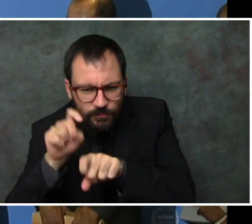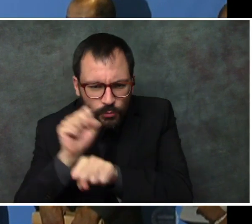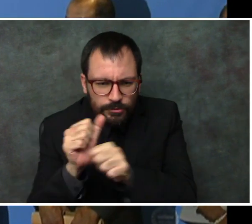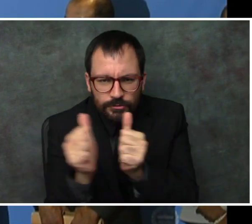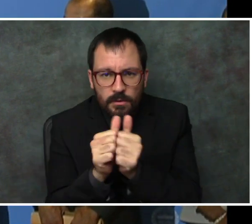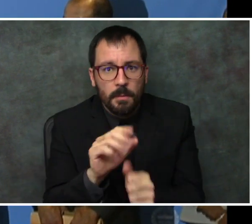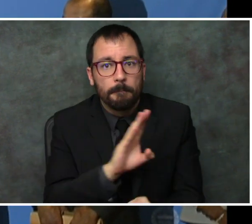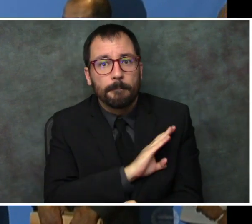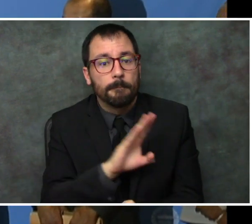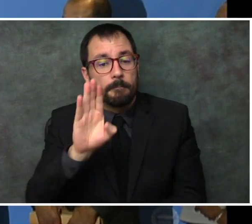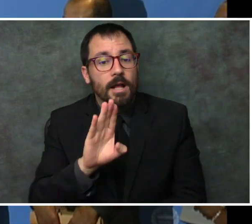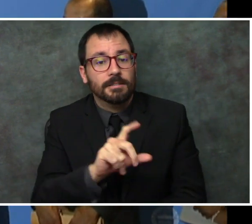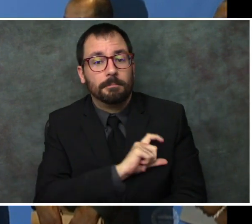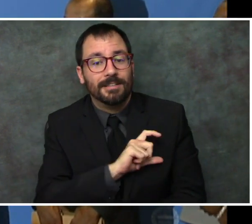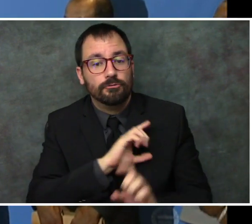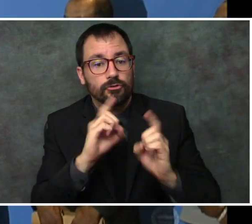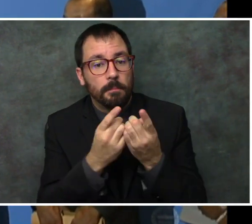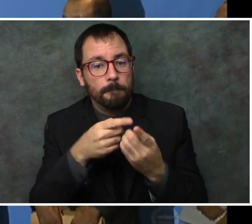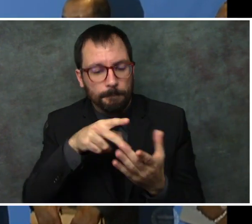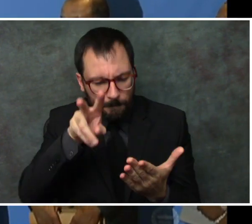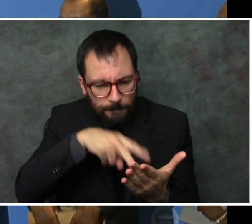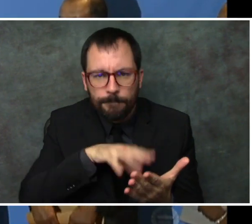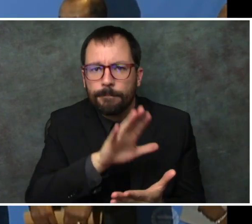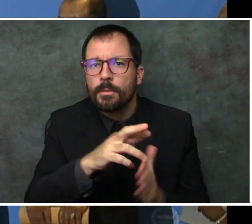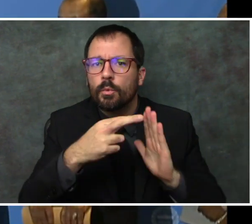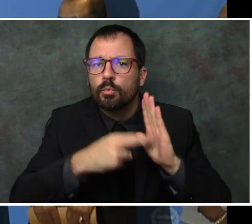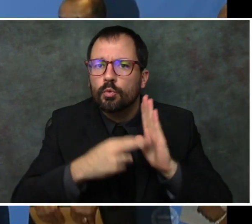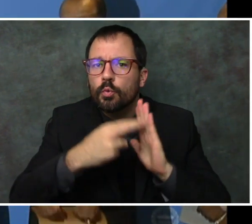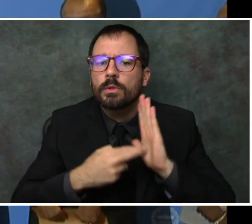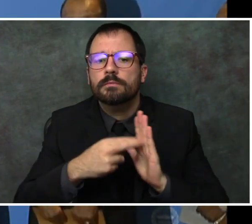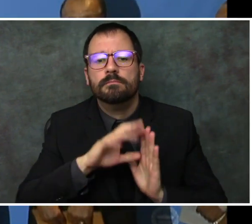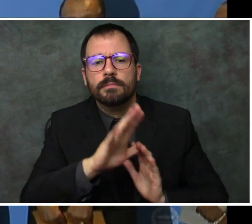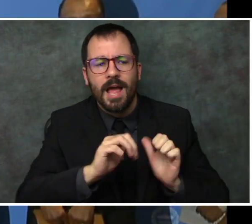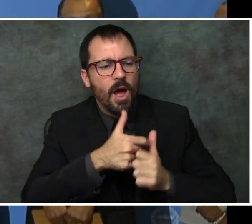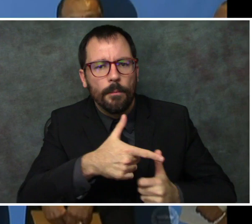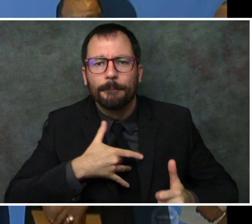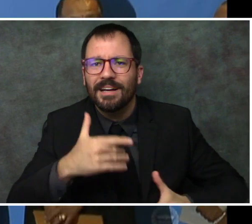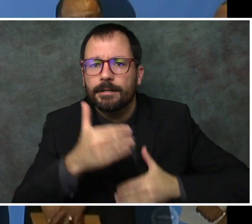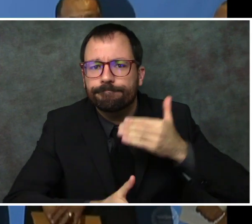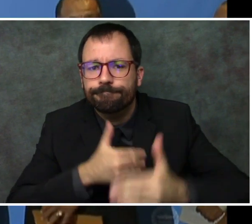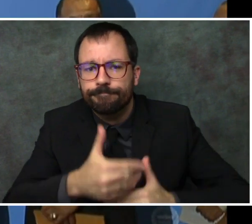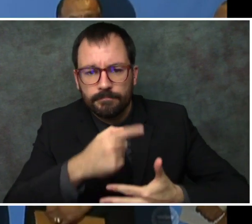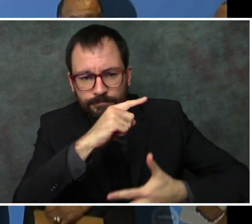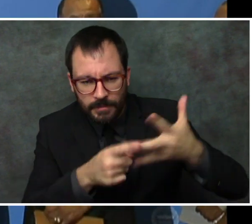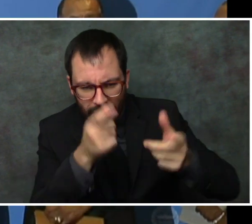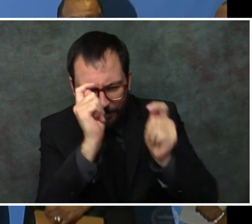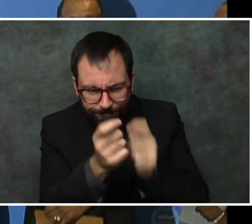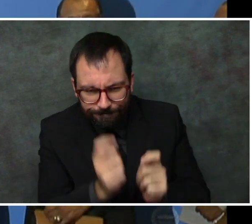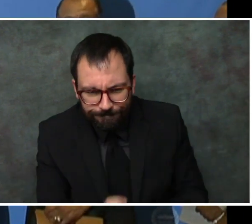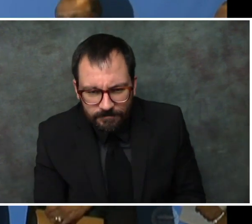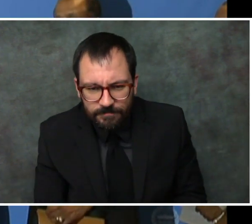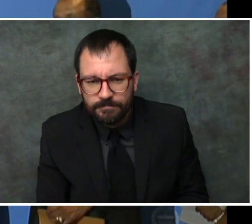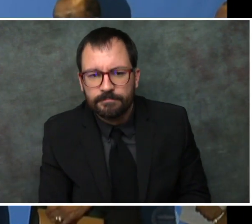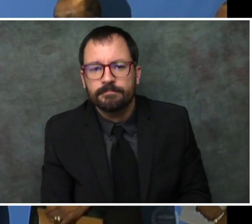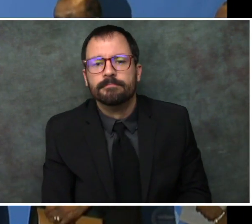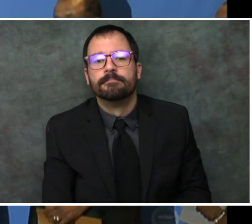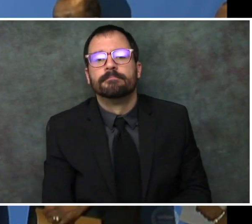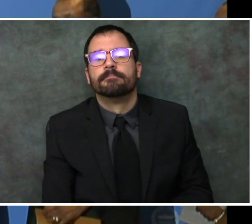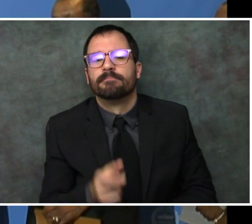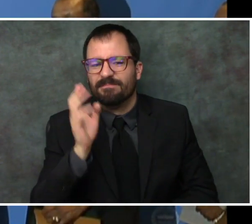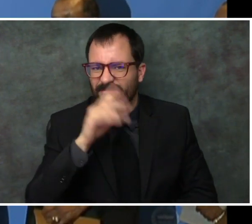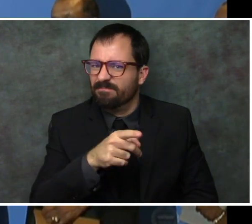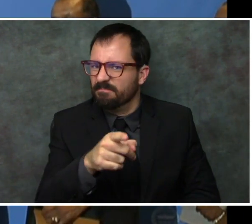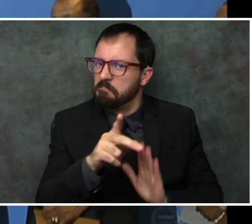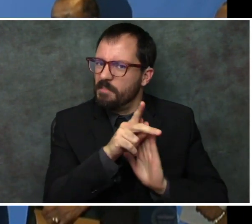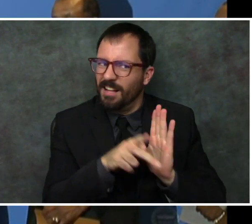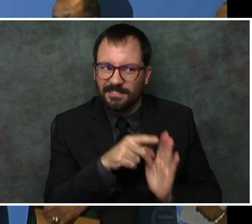Boston Police Department to review, again, our rules, our procedures, and policy. You've heard policy being mentioned several